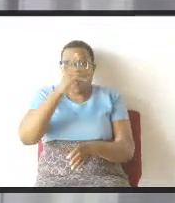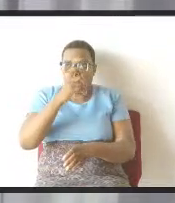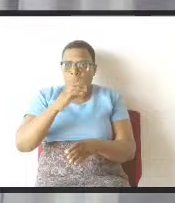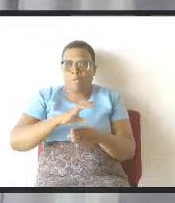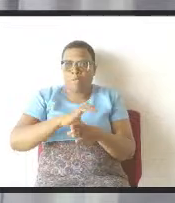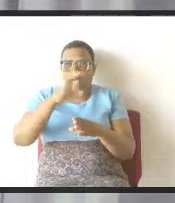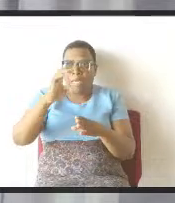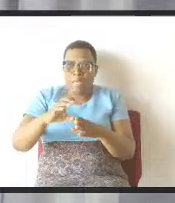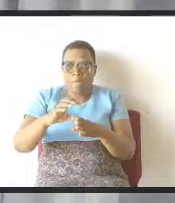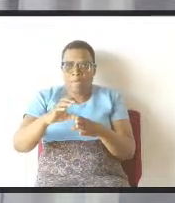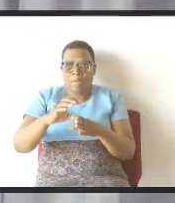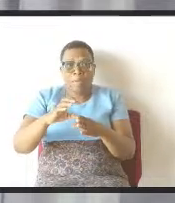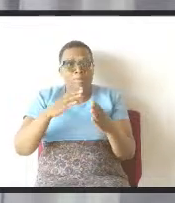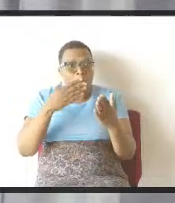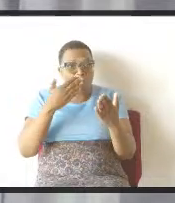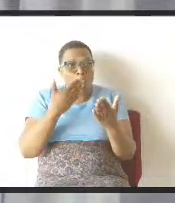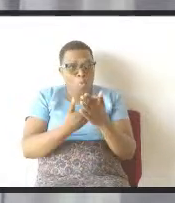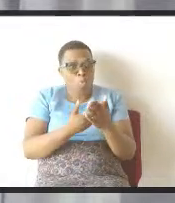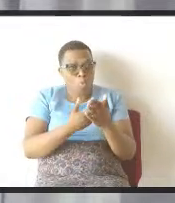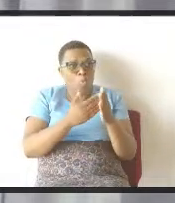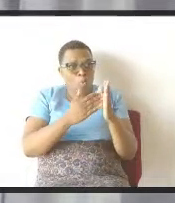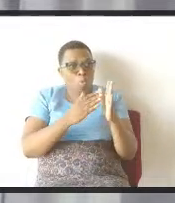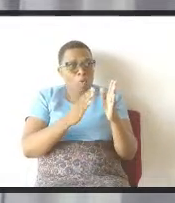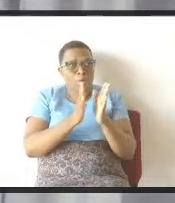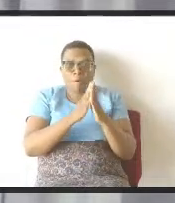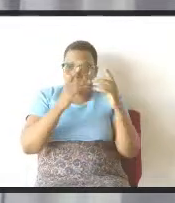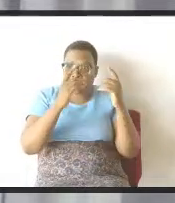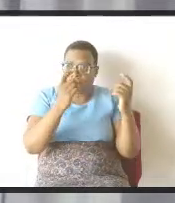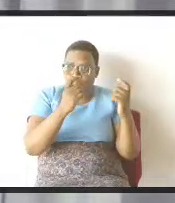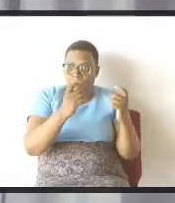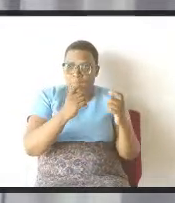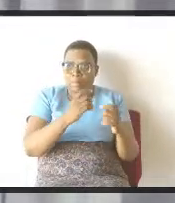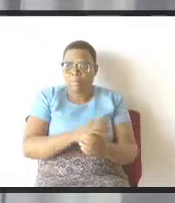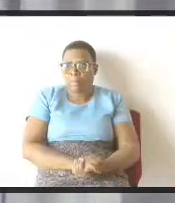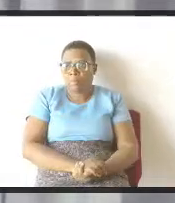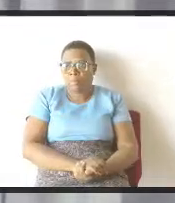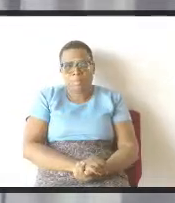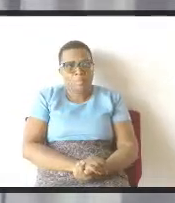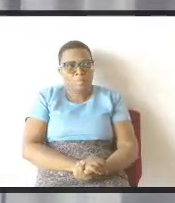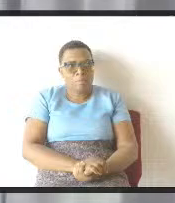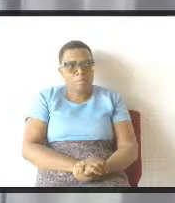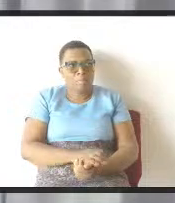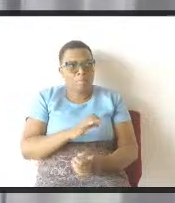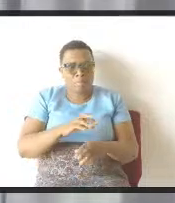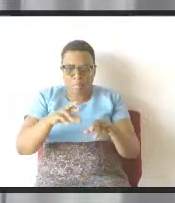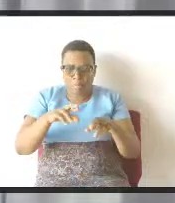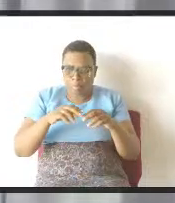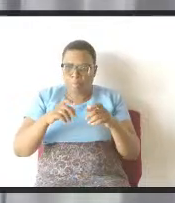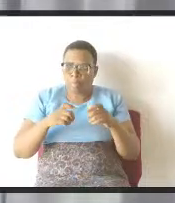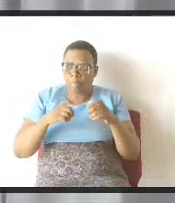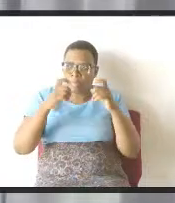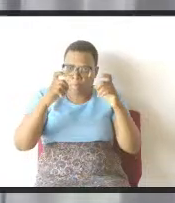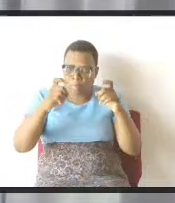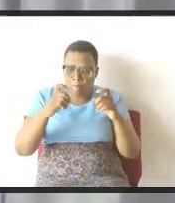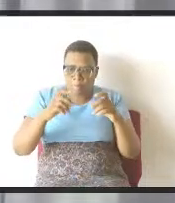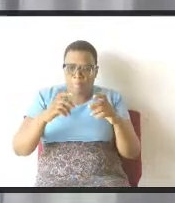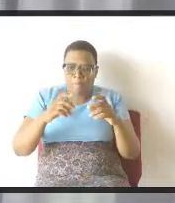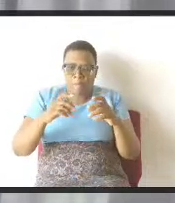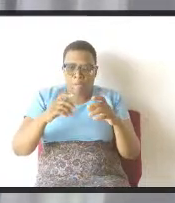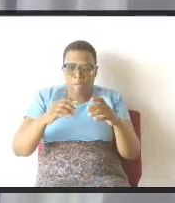of the race, they can receive the crown. They can receive the prize.